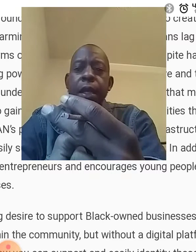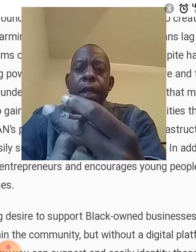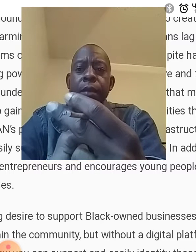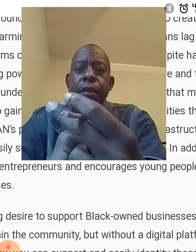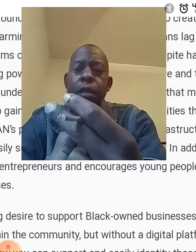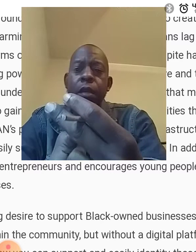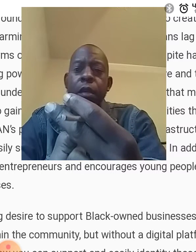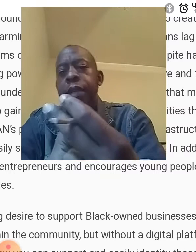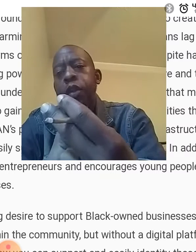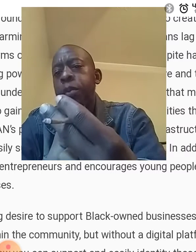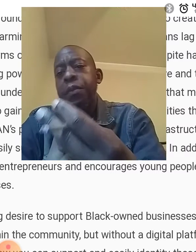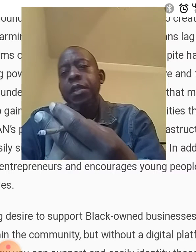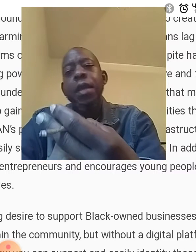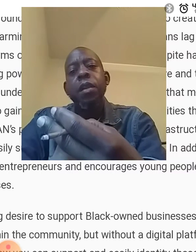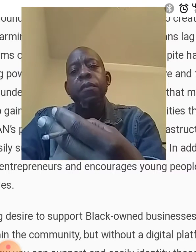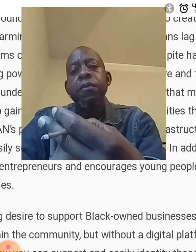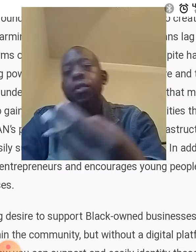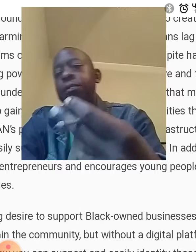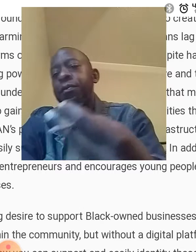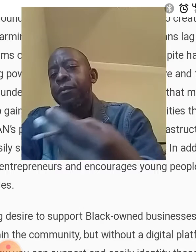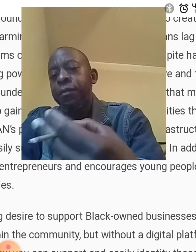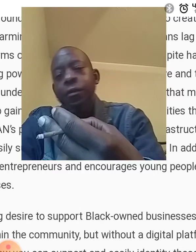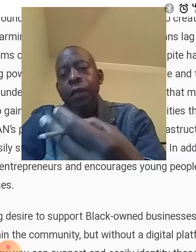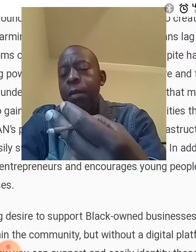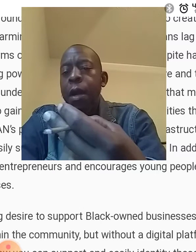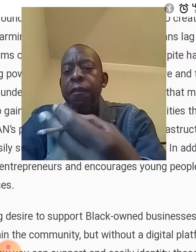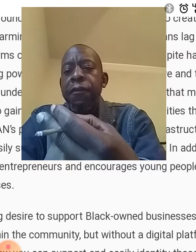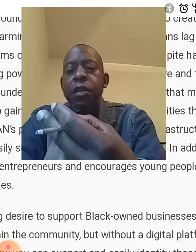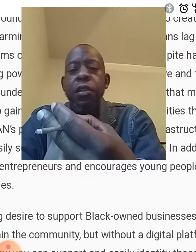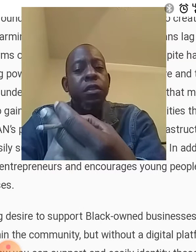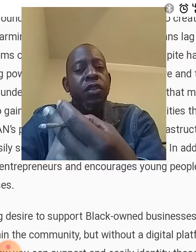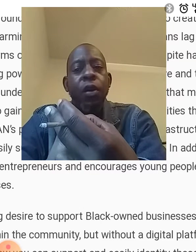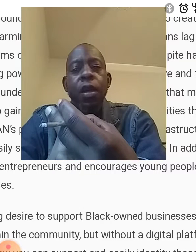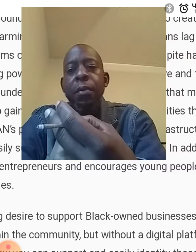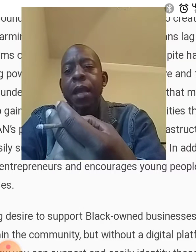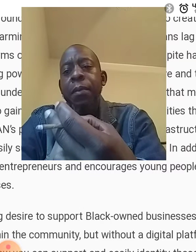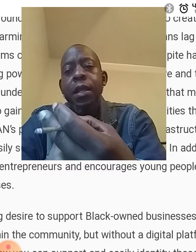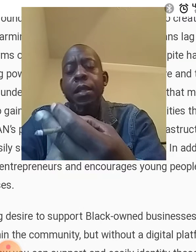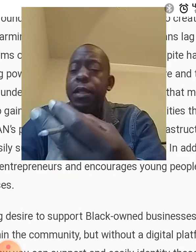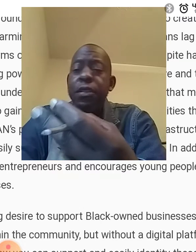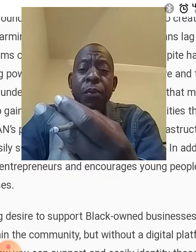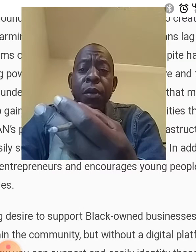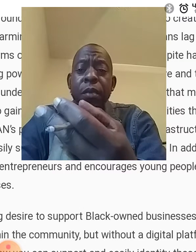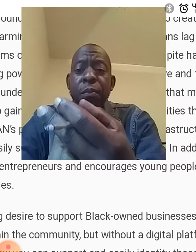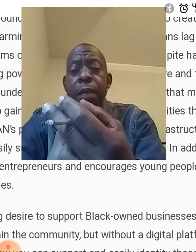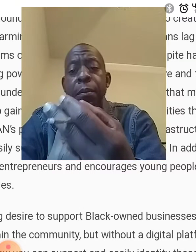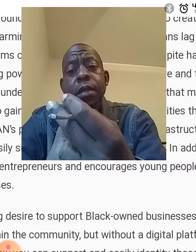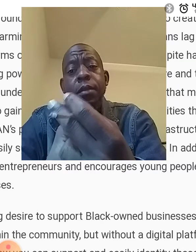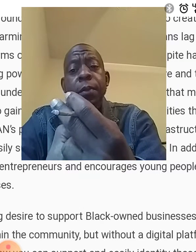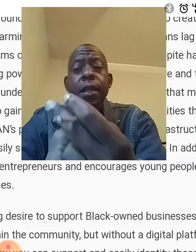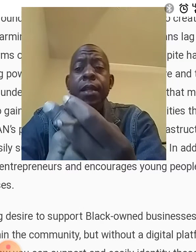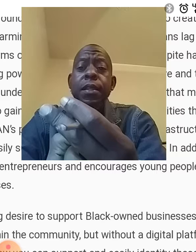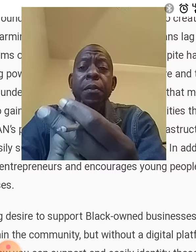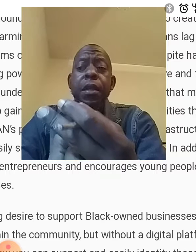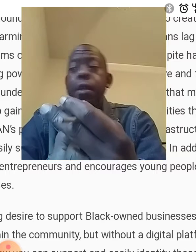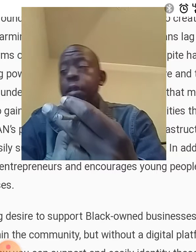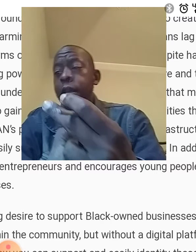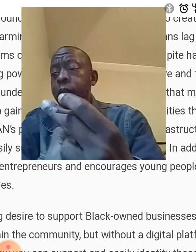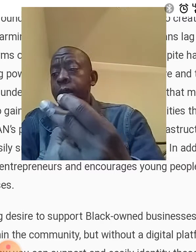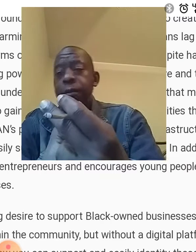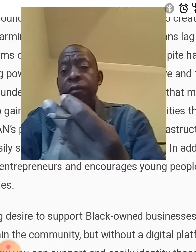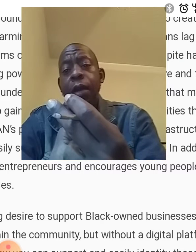if that. If we 30% out of them. So I'm all for the starting the black business and supporting the black business, man. That's something